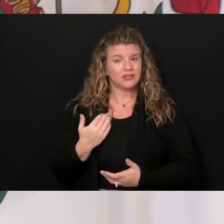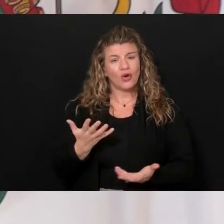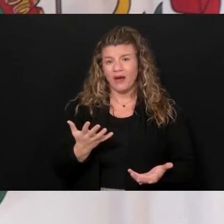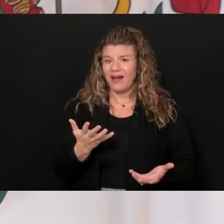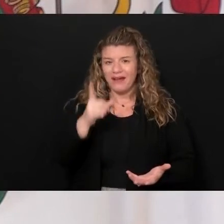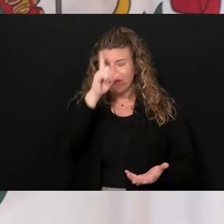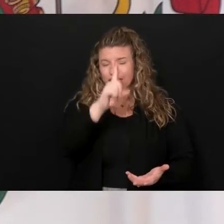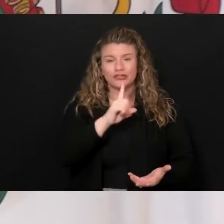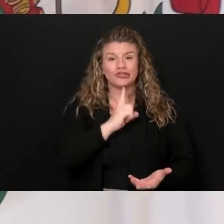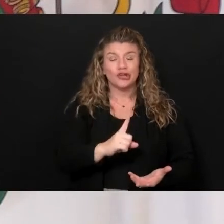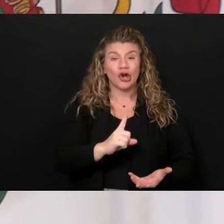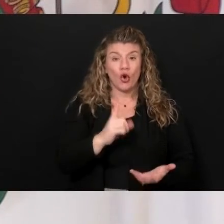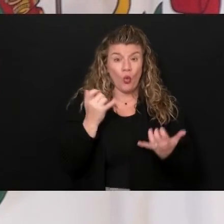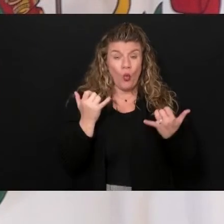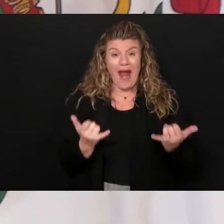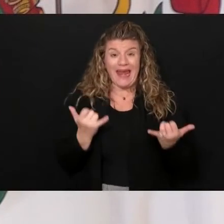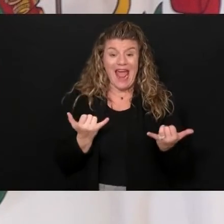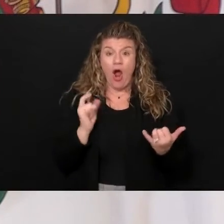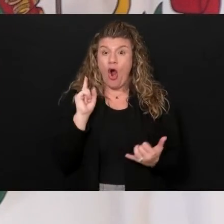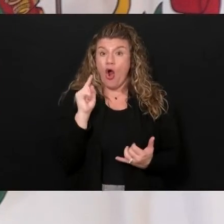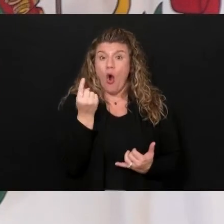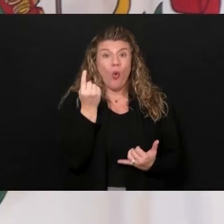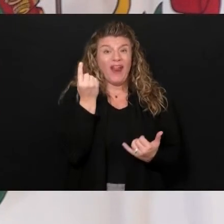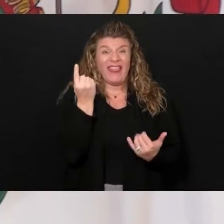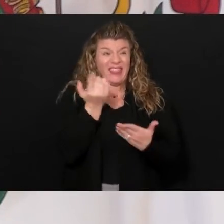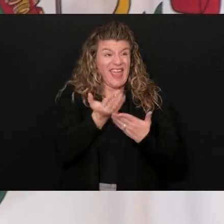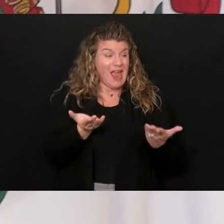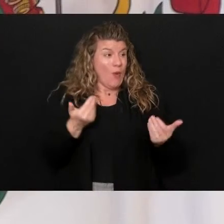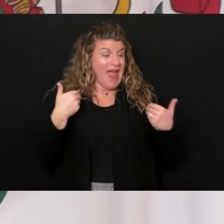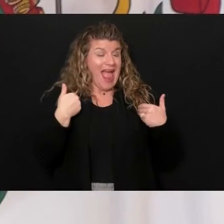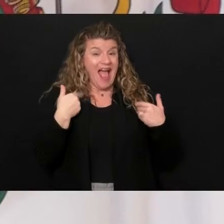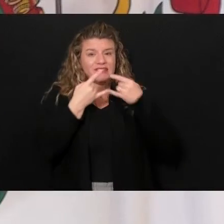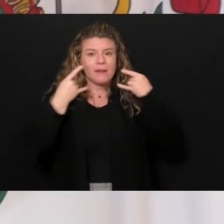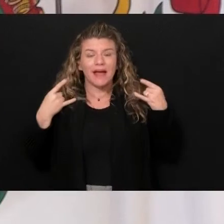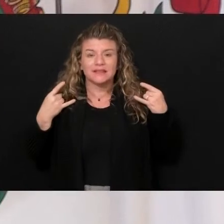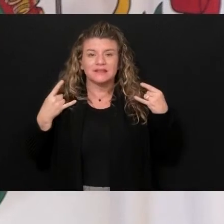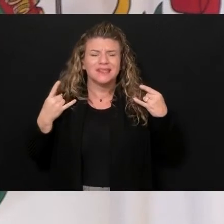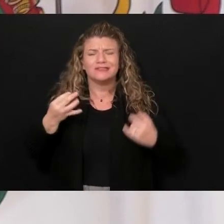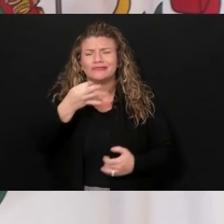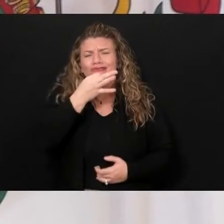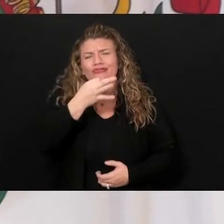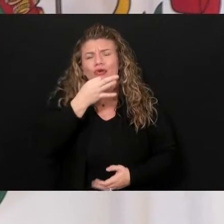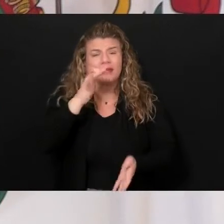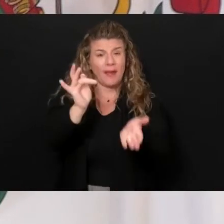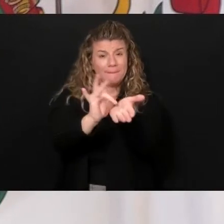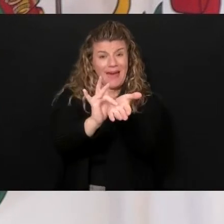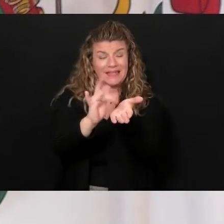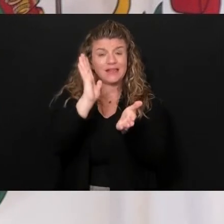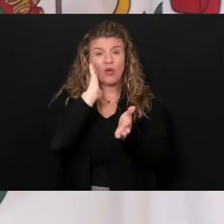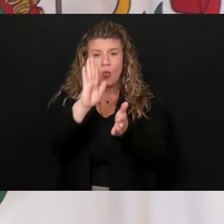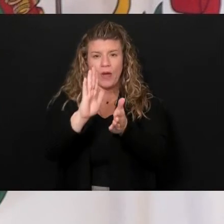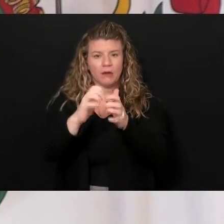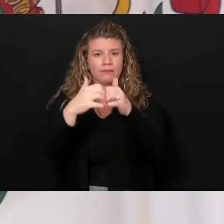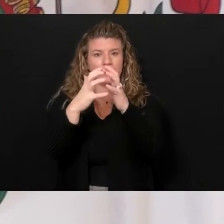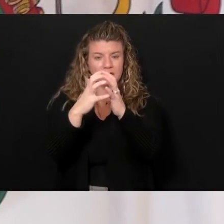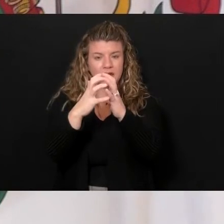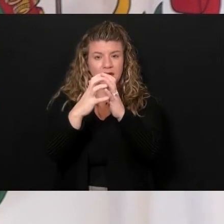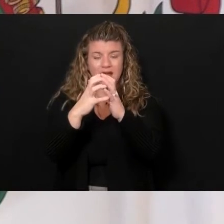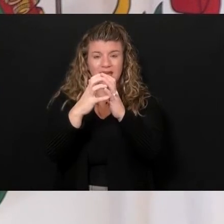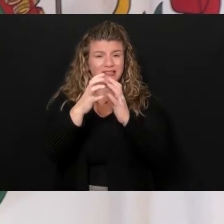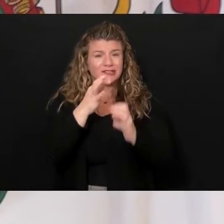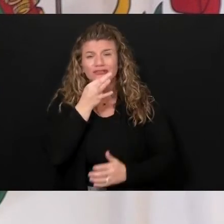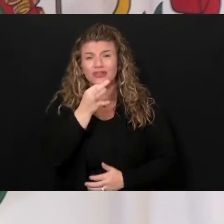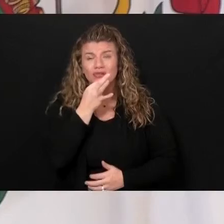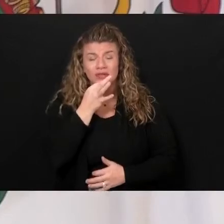absolutely, that's all we've got right now. We're days away from a vaccine to start. Do we all